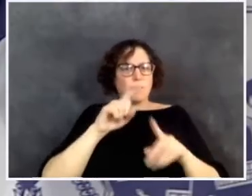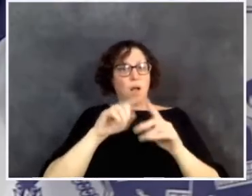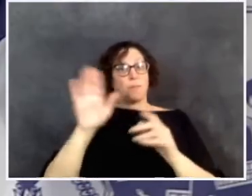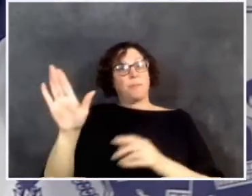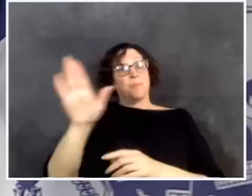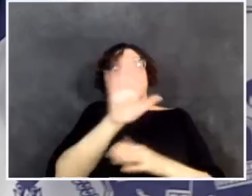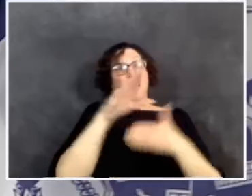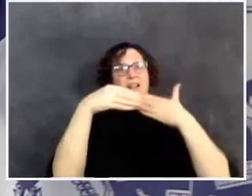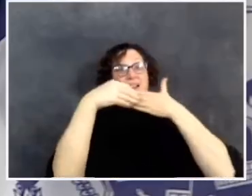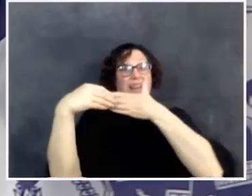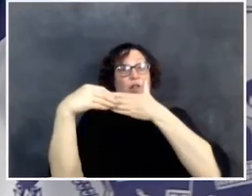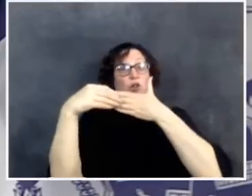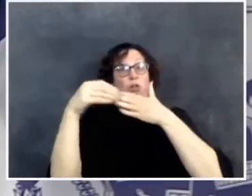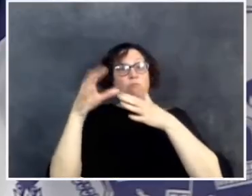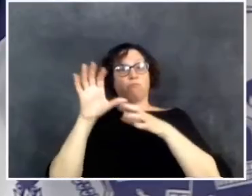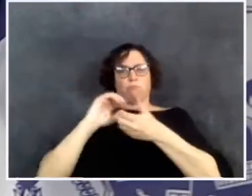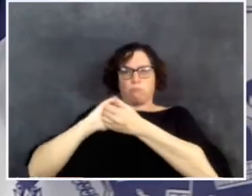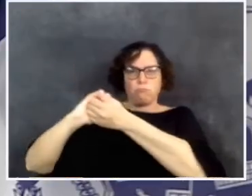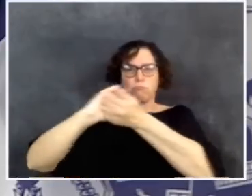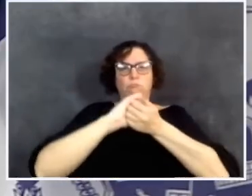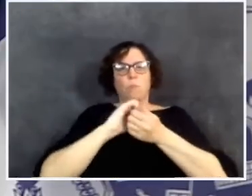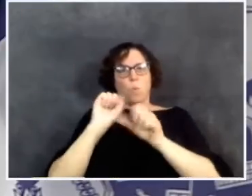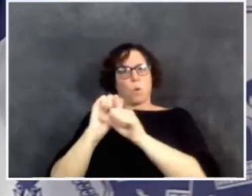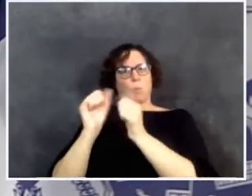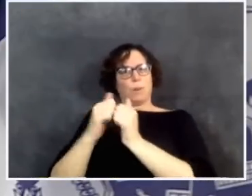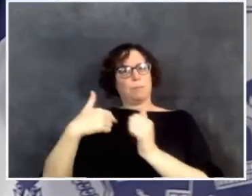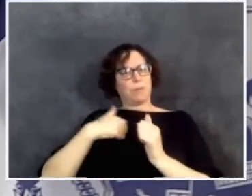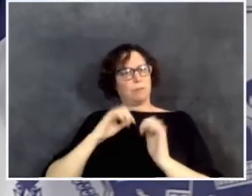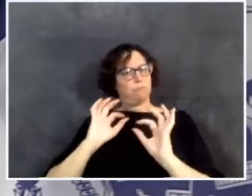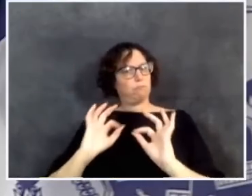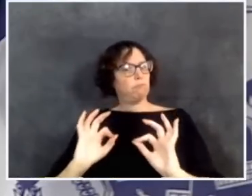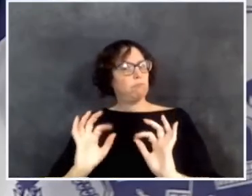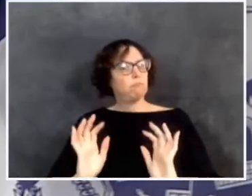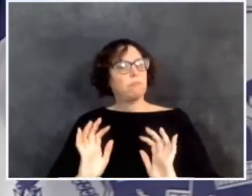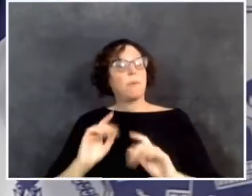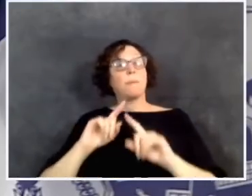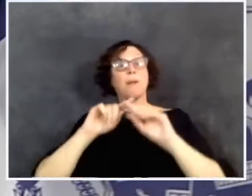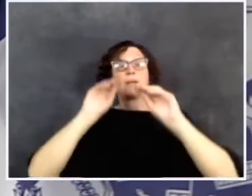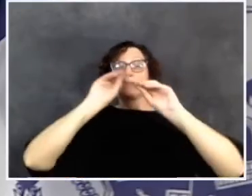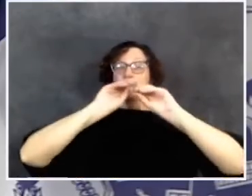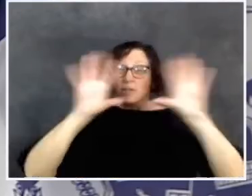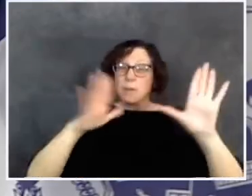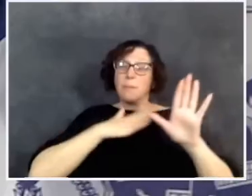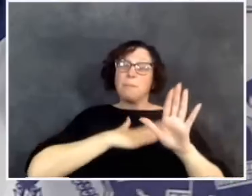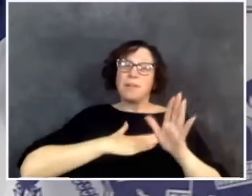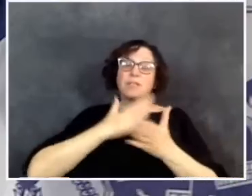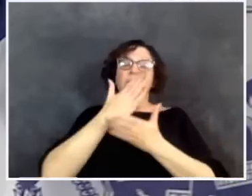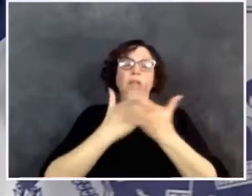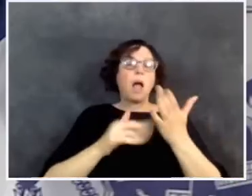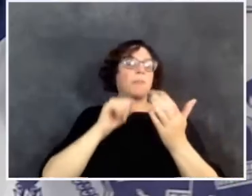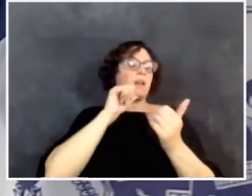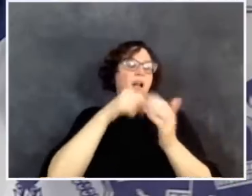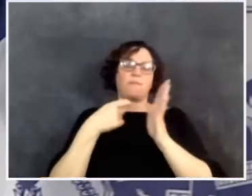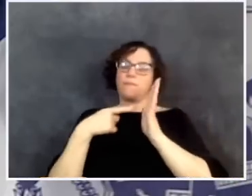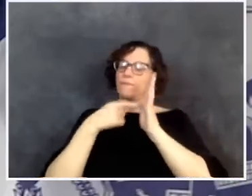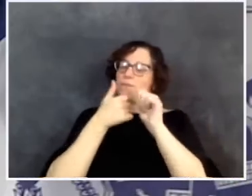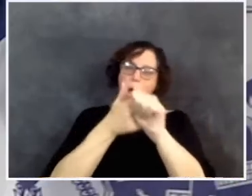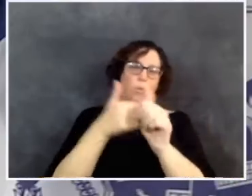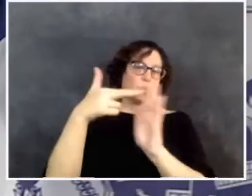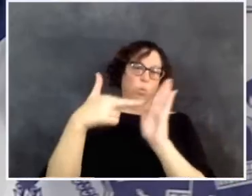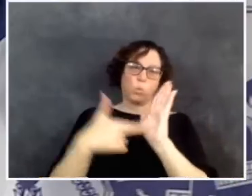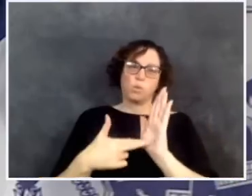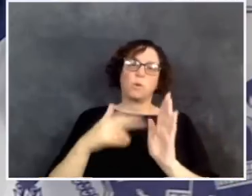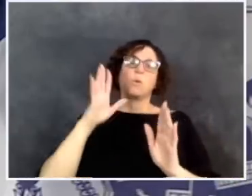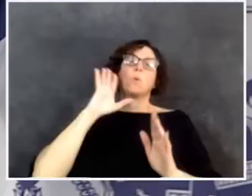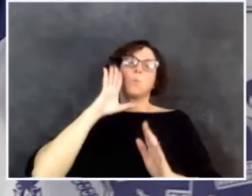tremendous adherence. There are clearly still some who are violating, and we will be very harsh about that. So it goes like this. We're going to